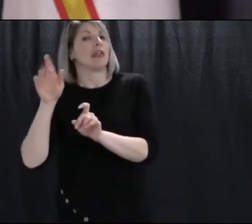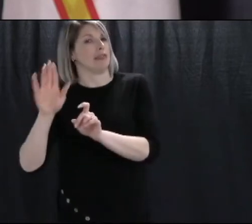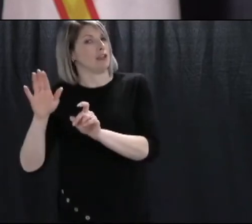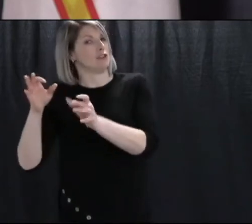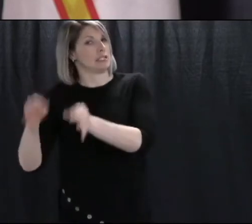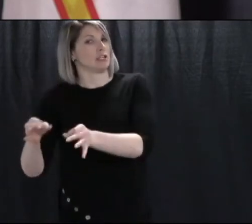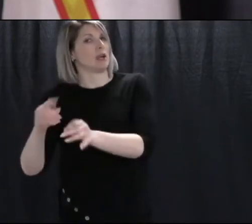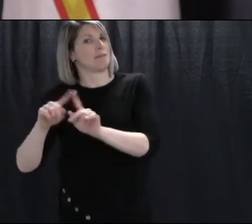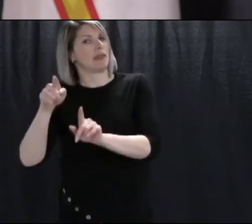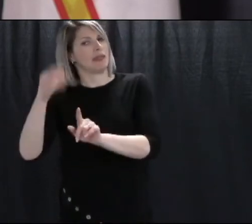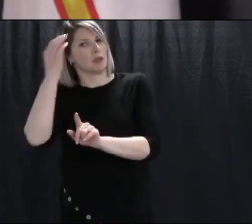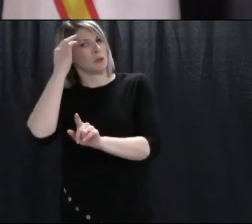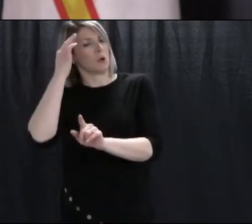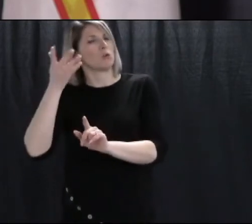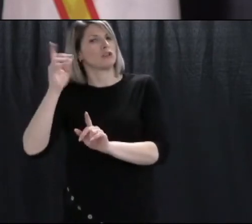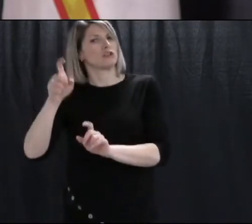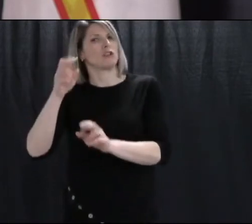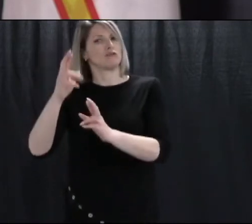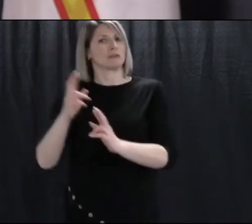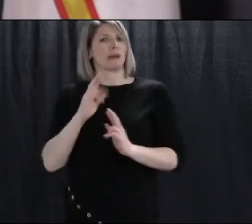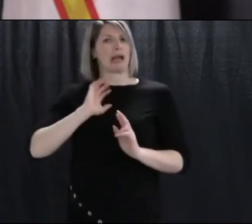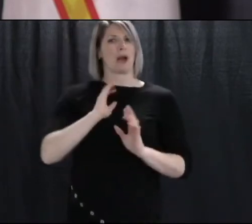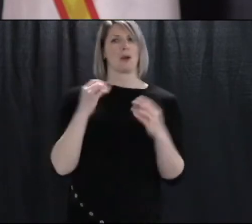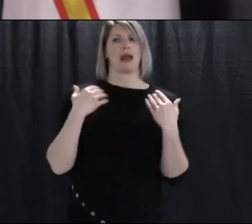situation with people in our province.